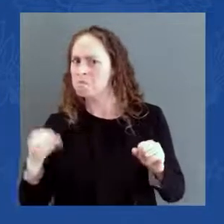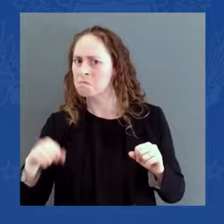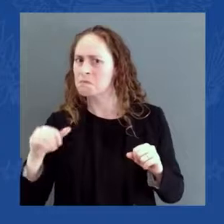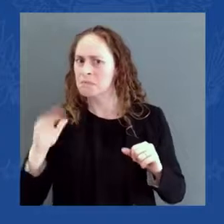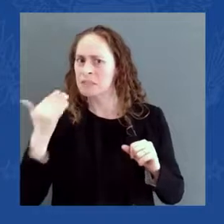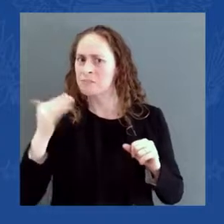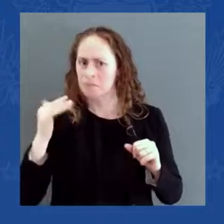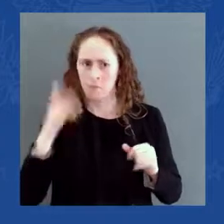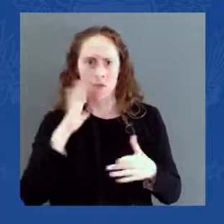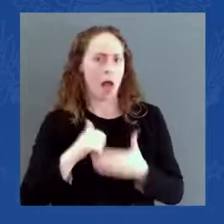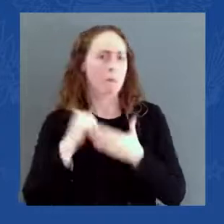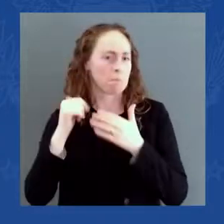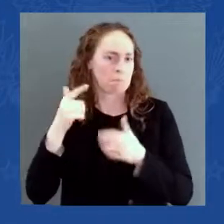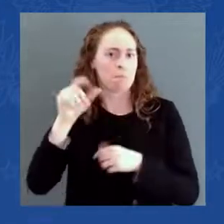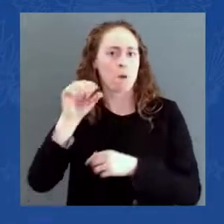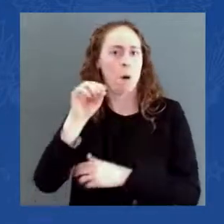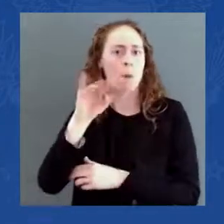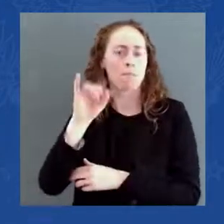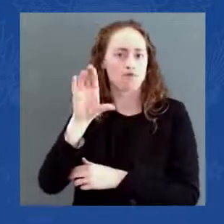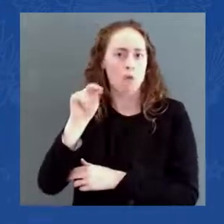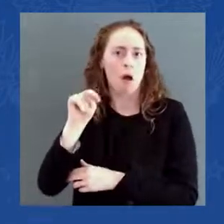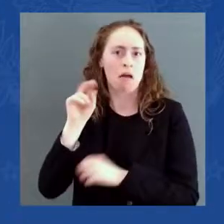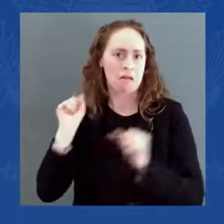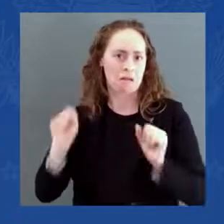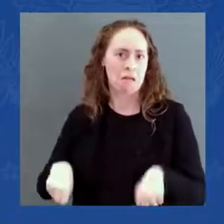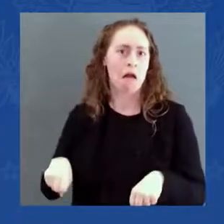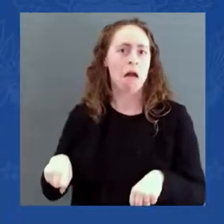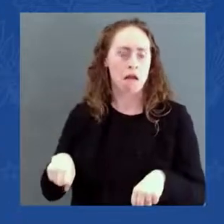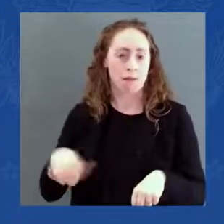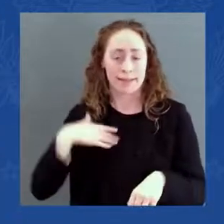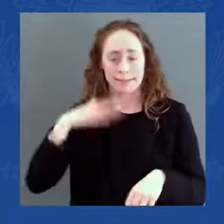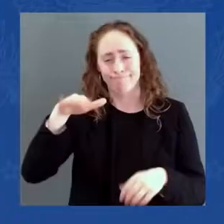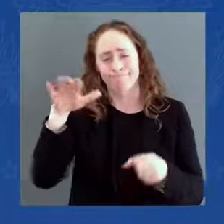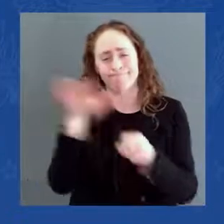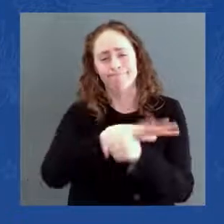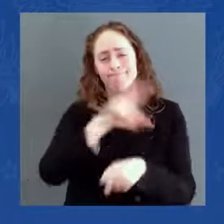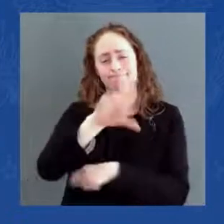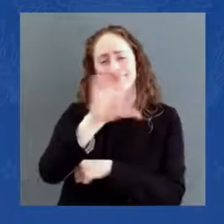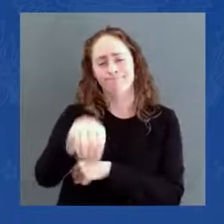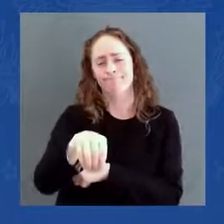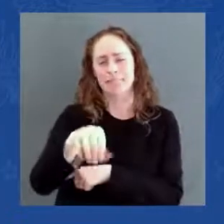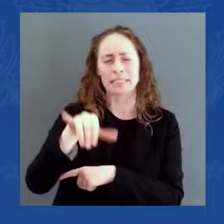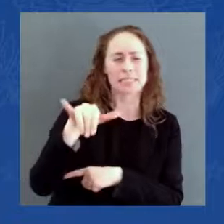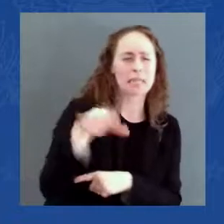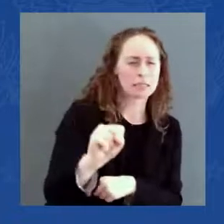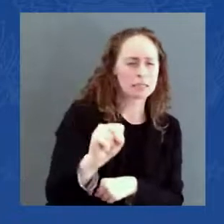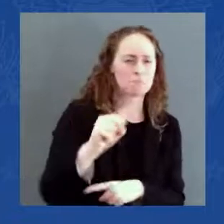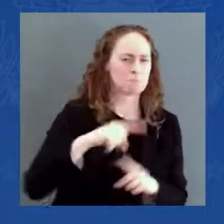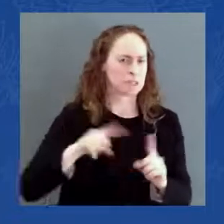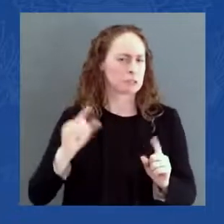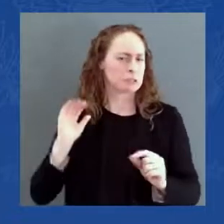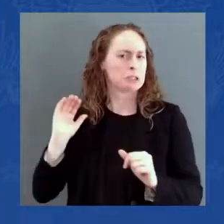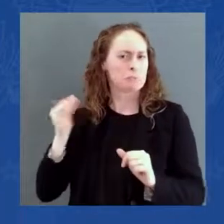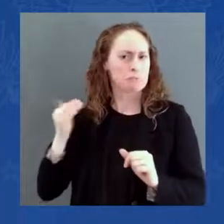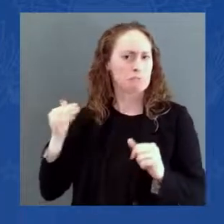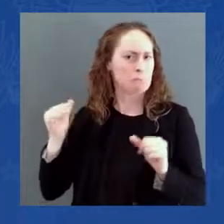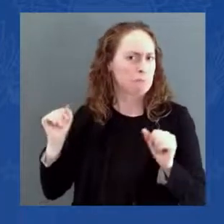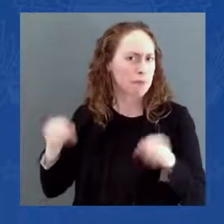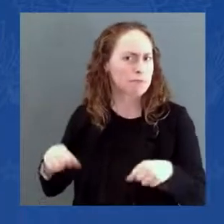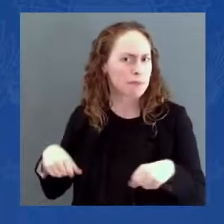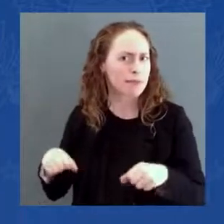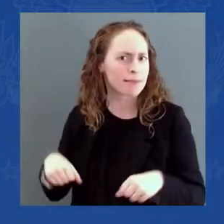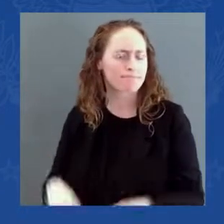the distribution of the vaccines, we will ensure that these medicines will be available to the hardest hit communities in America as